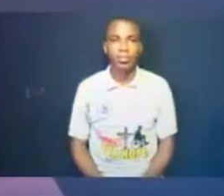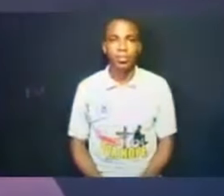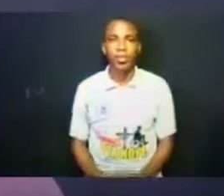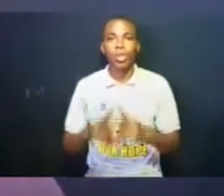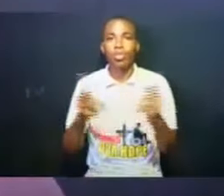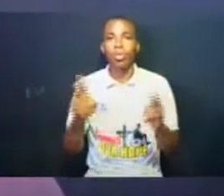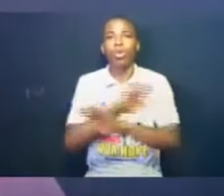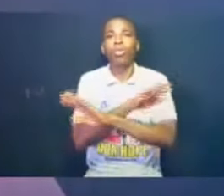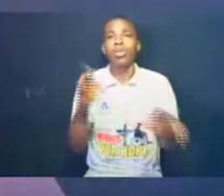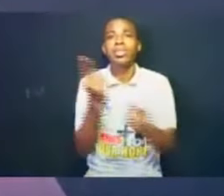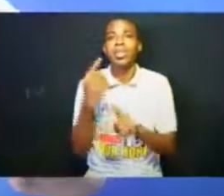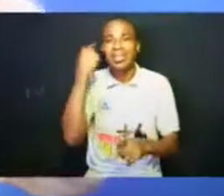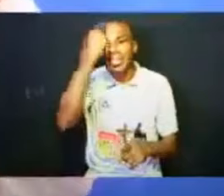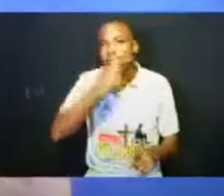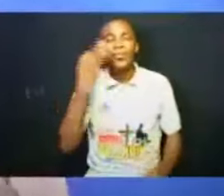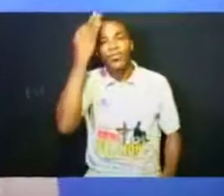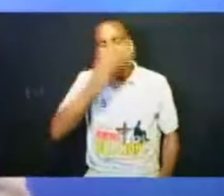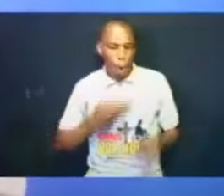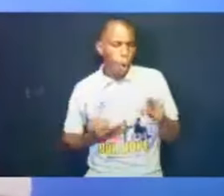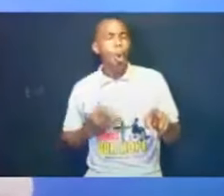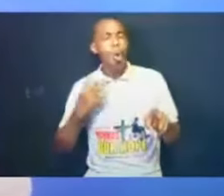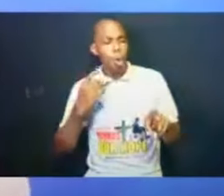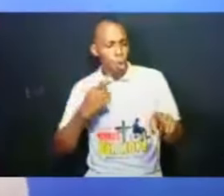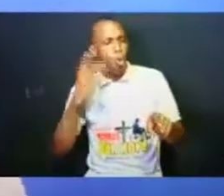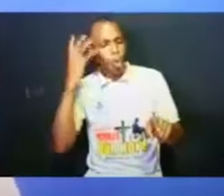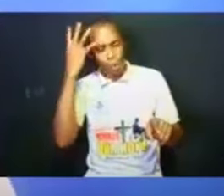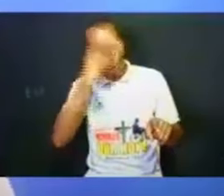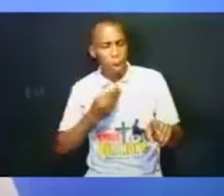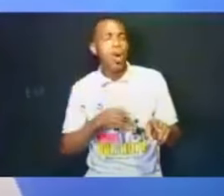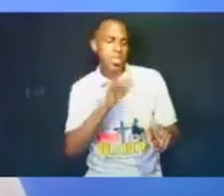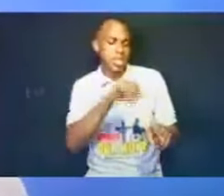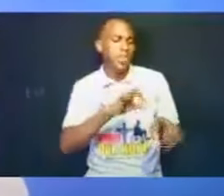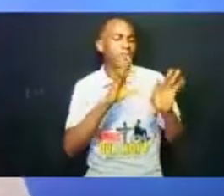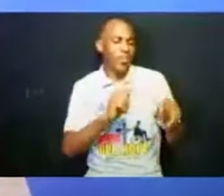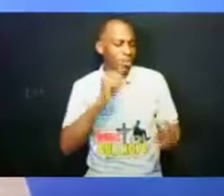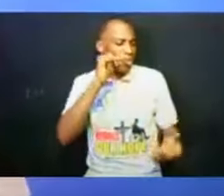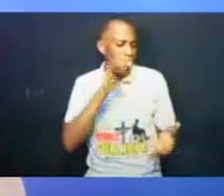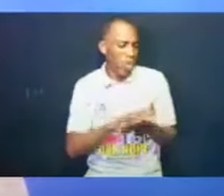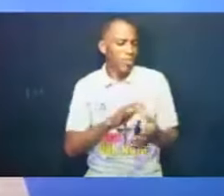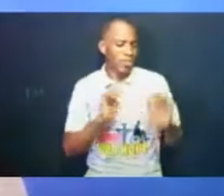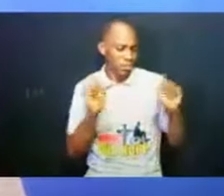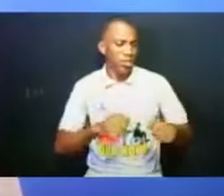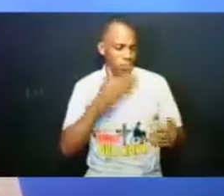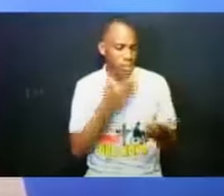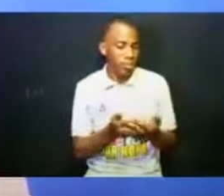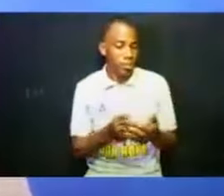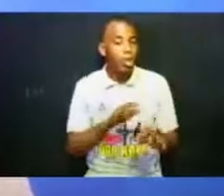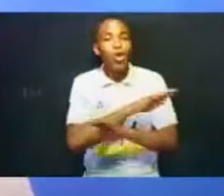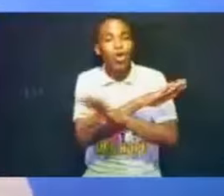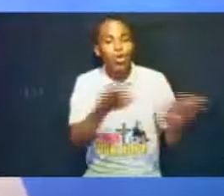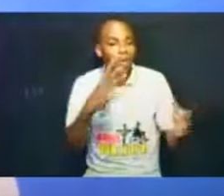So don't look at the beautiful face. Oh, it's okay. She could be a good wife. You don't marry face. You marry the